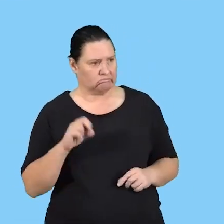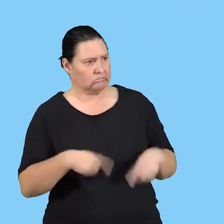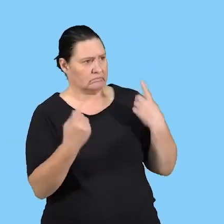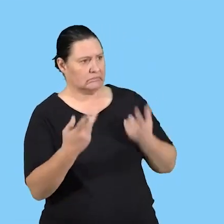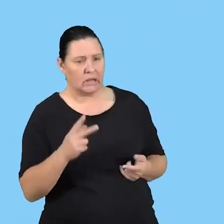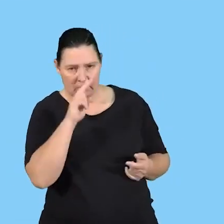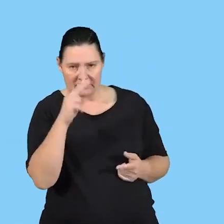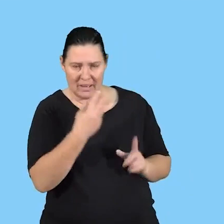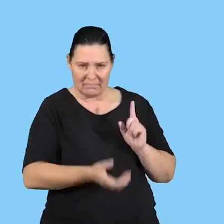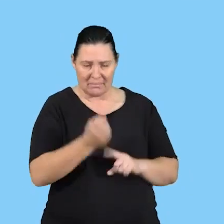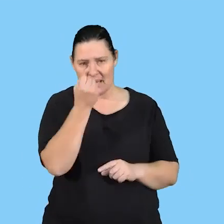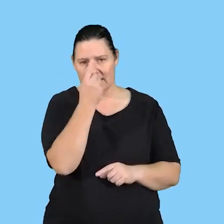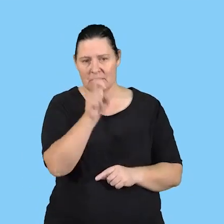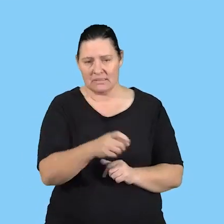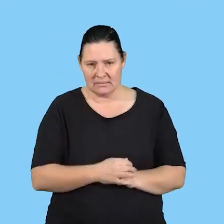Without wasting much time there,